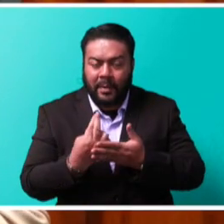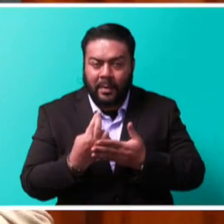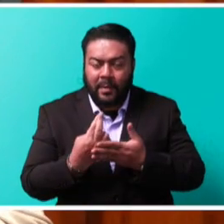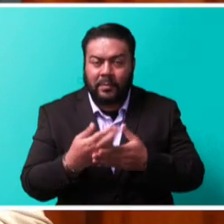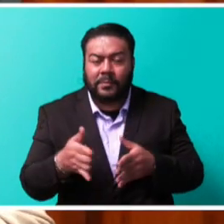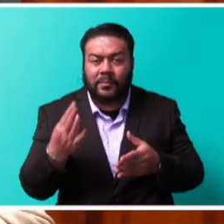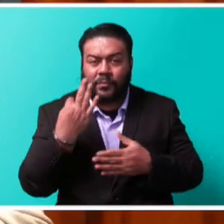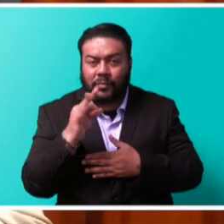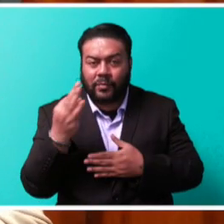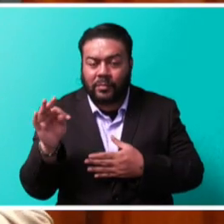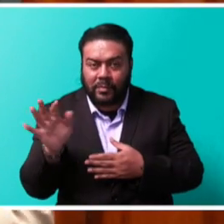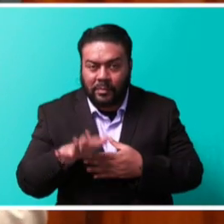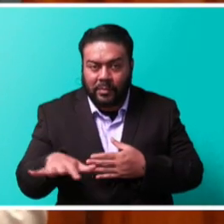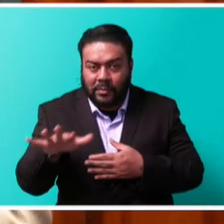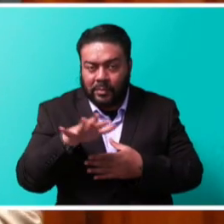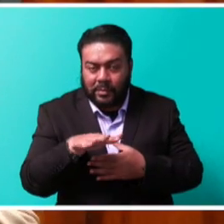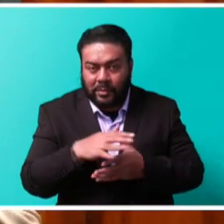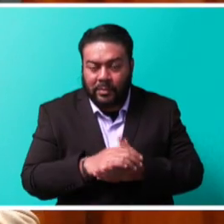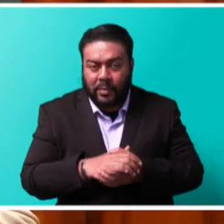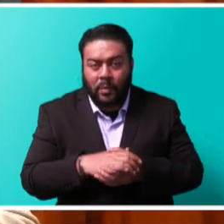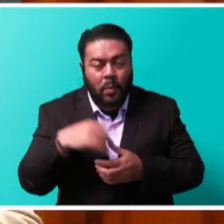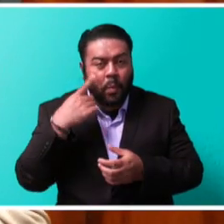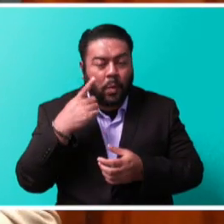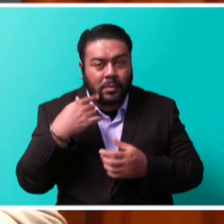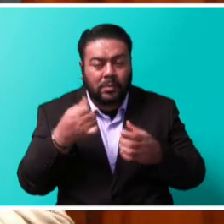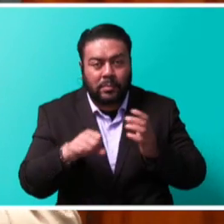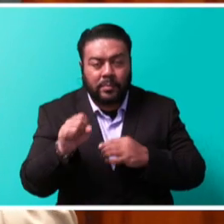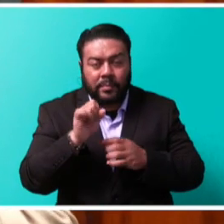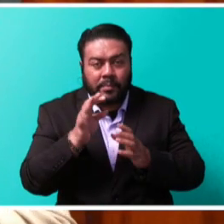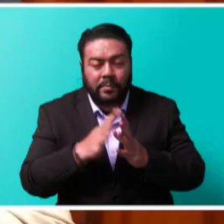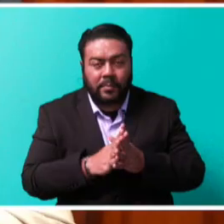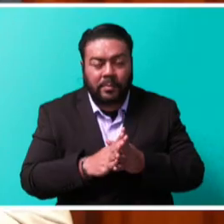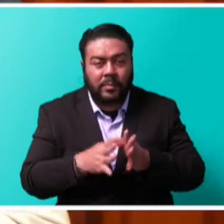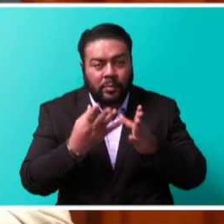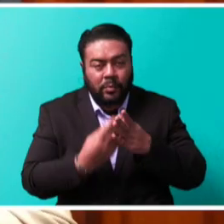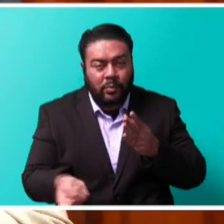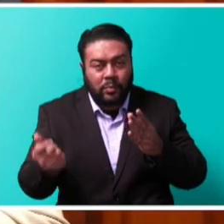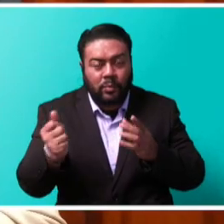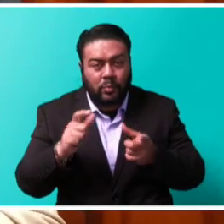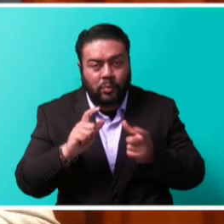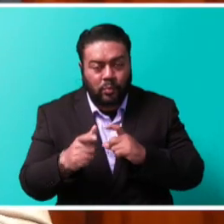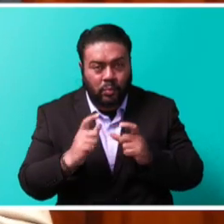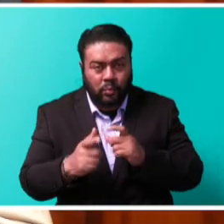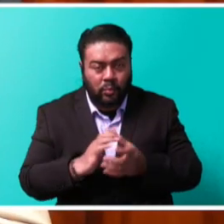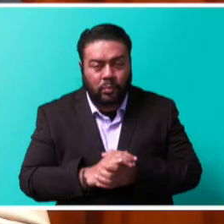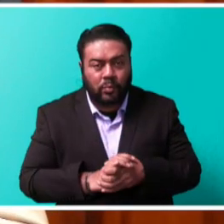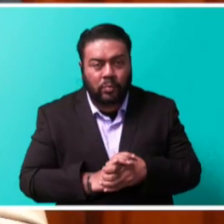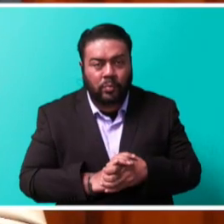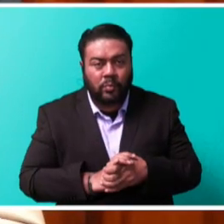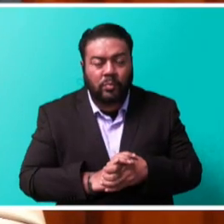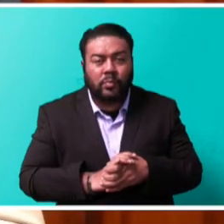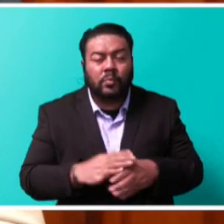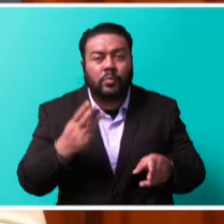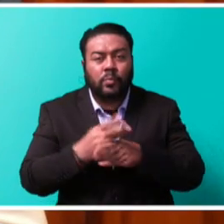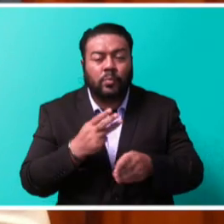forest areas, stream and watershed protection, erosion control, environmental safeguards, and wood